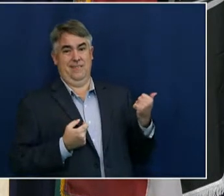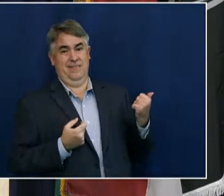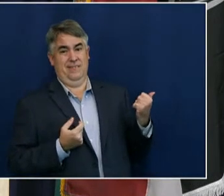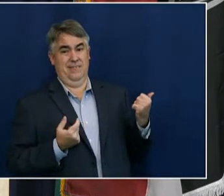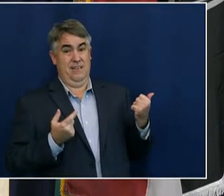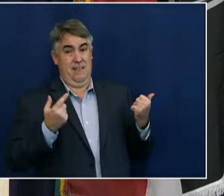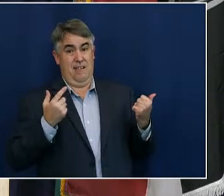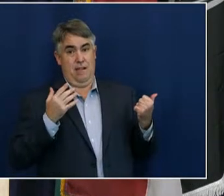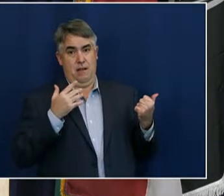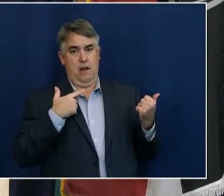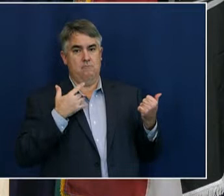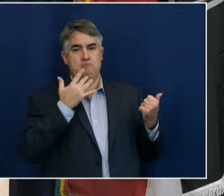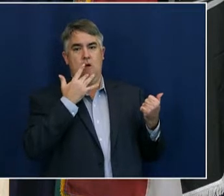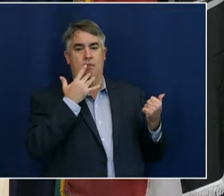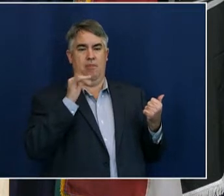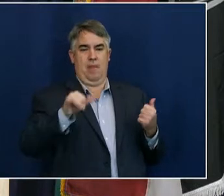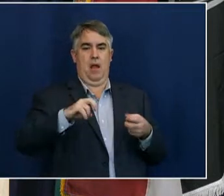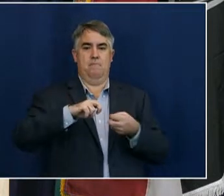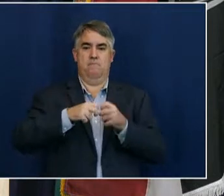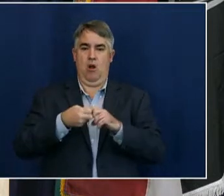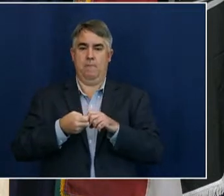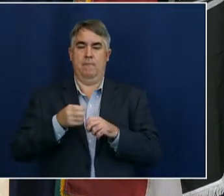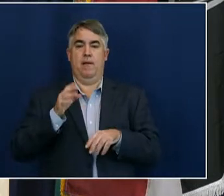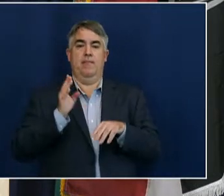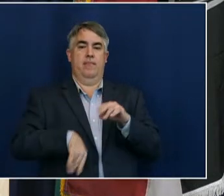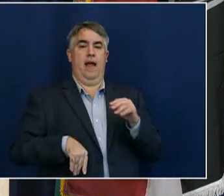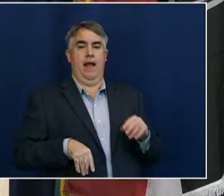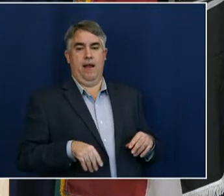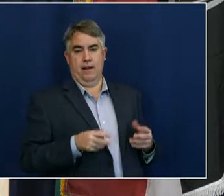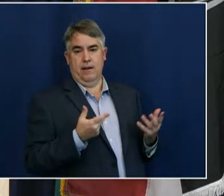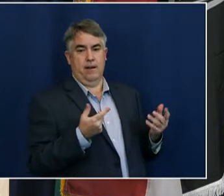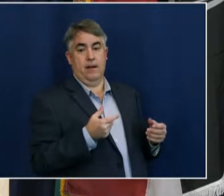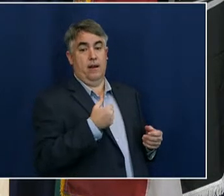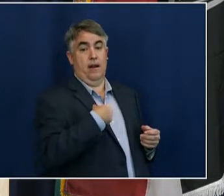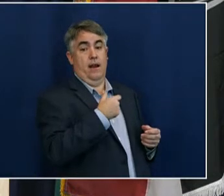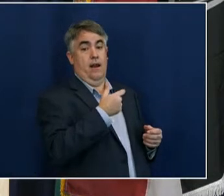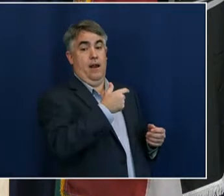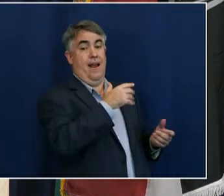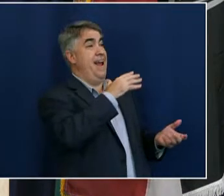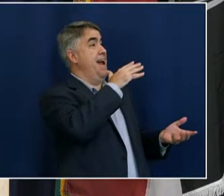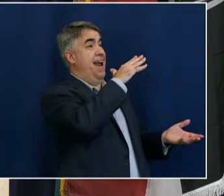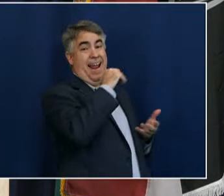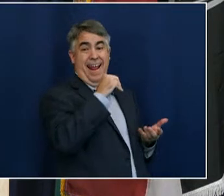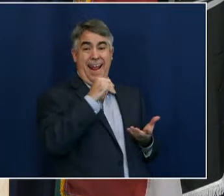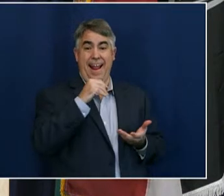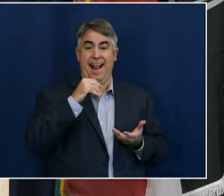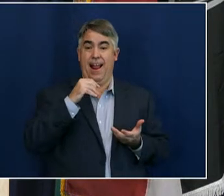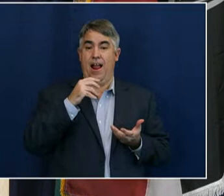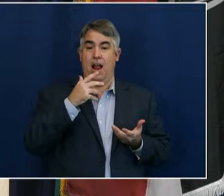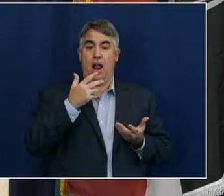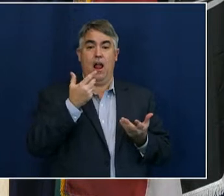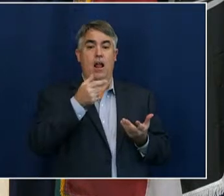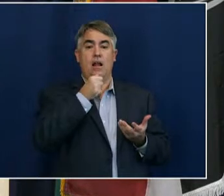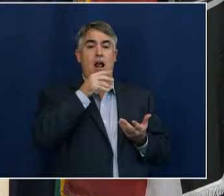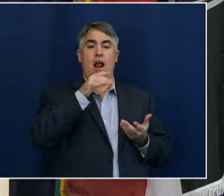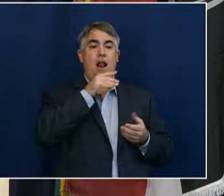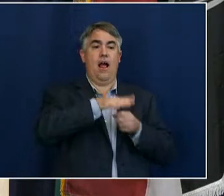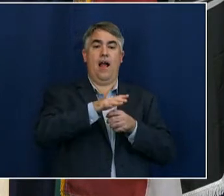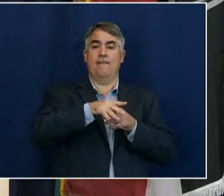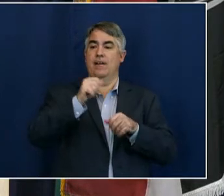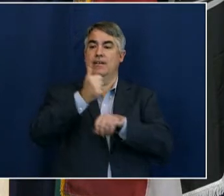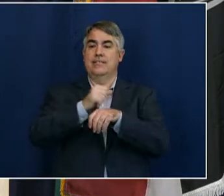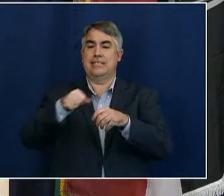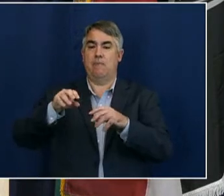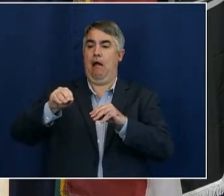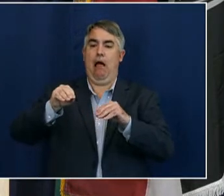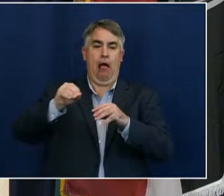have a situation where significant numbers come in and we don't have the infrastructure built out to administer them. And, I think the public understands it is